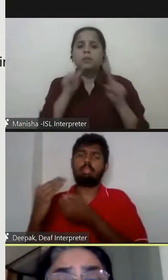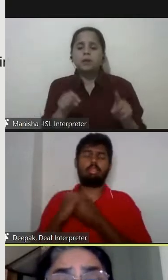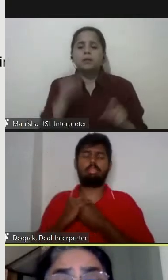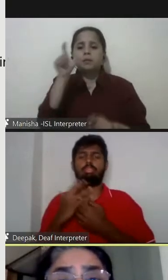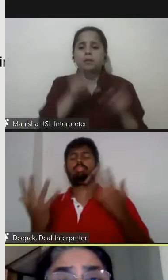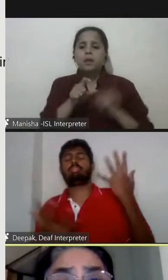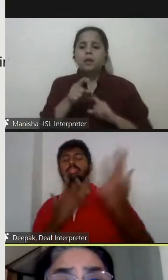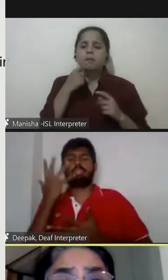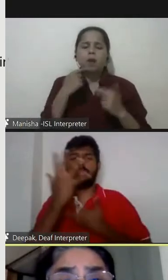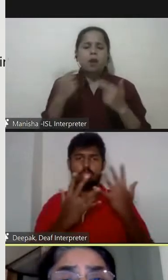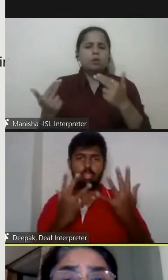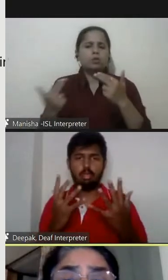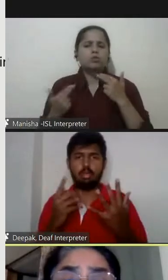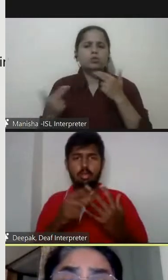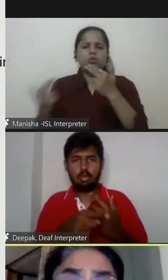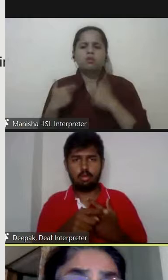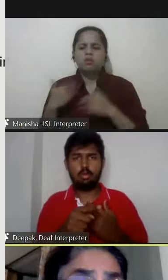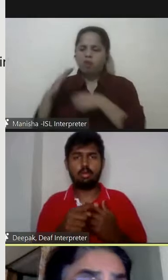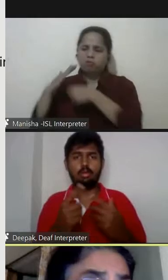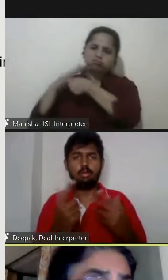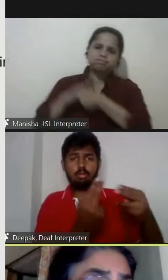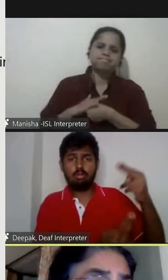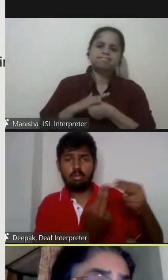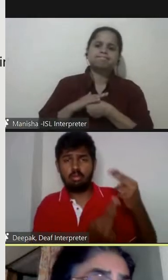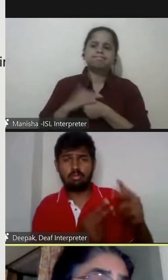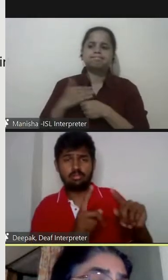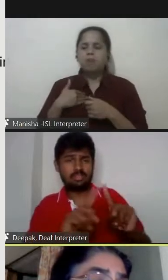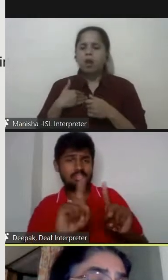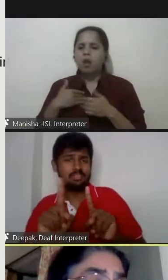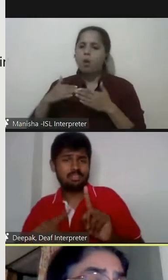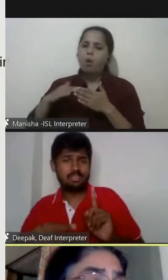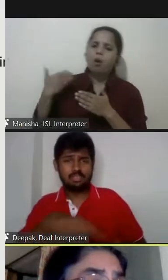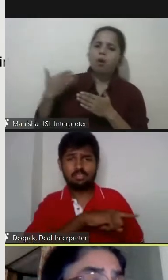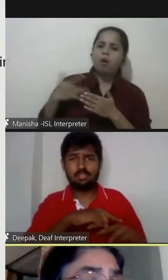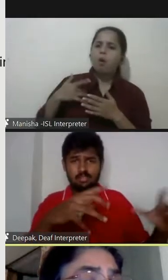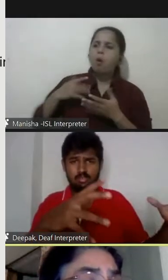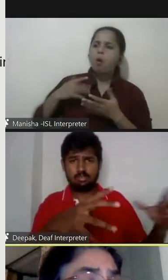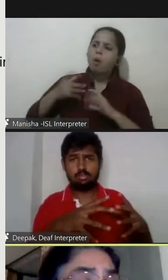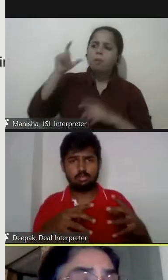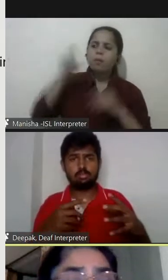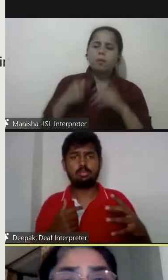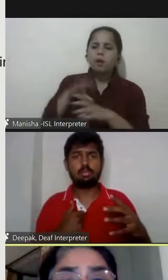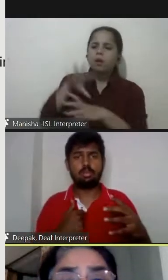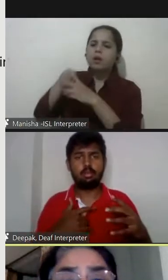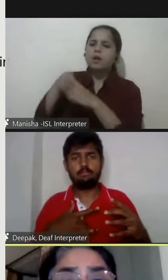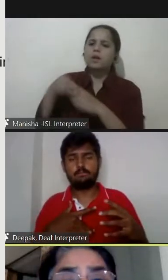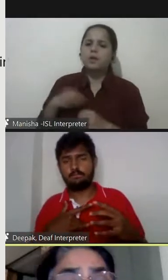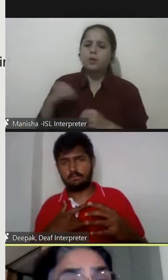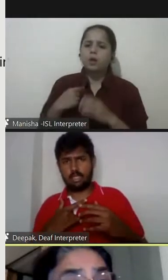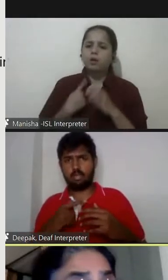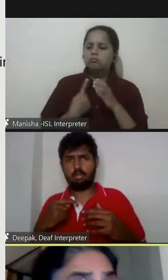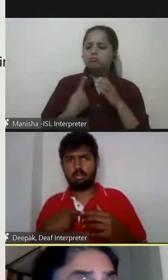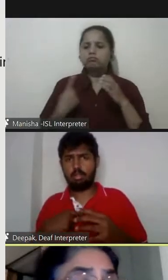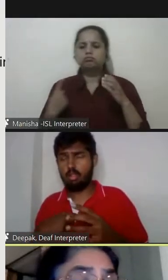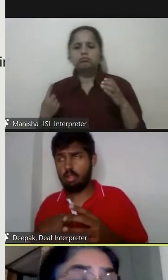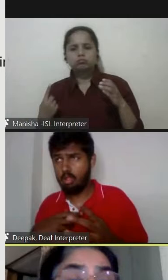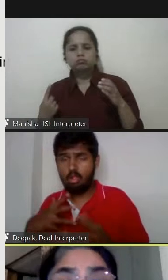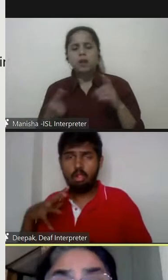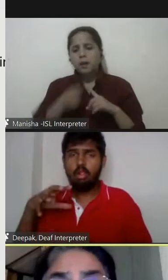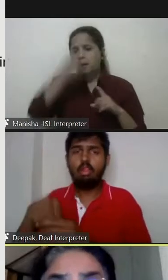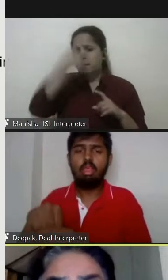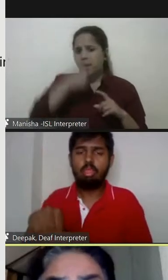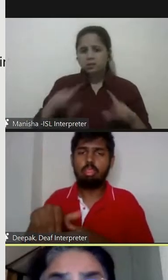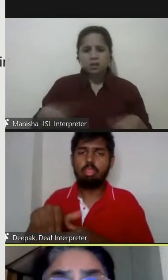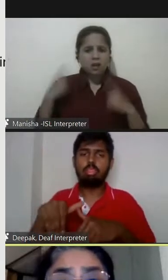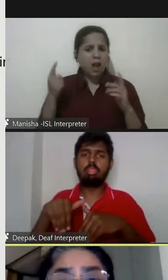spoke about discrimination and exclusion, not only in their interpersonal lives, but also